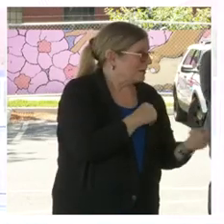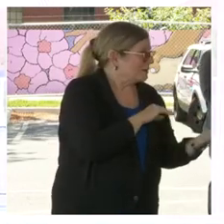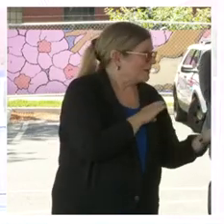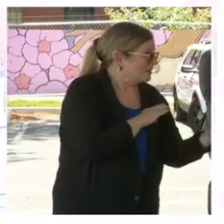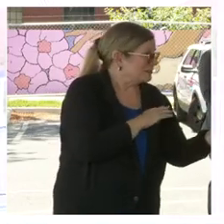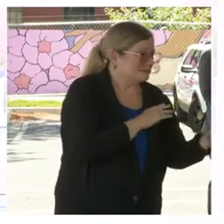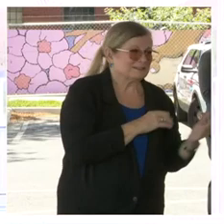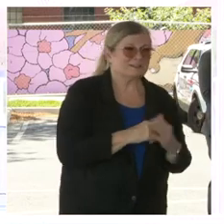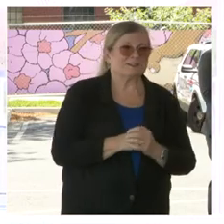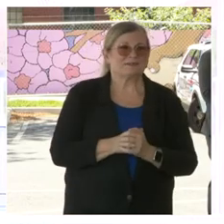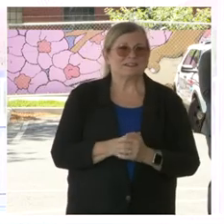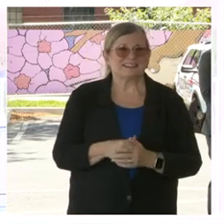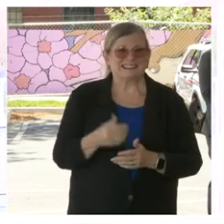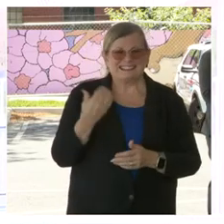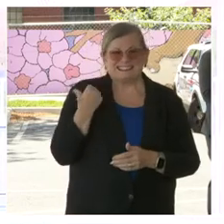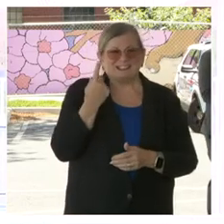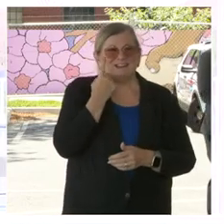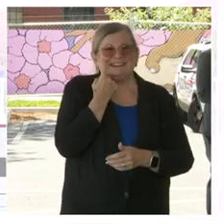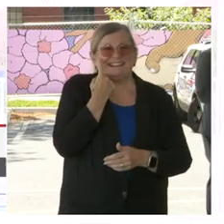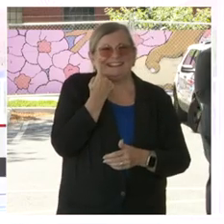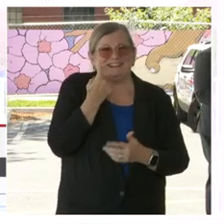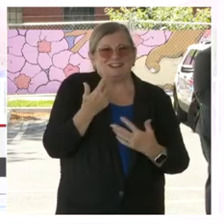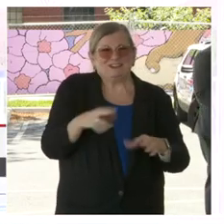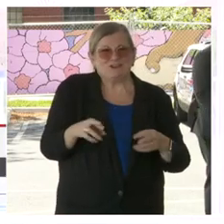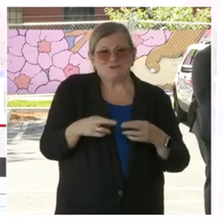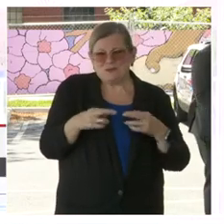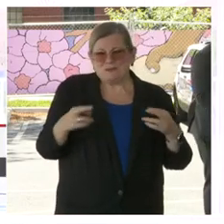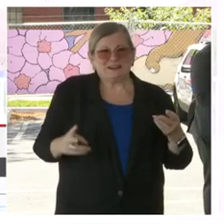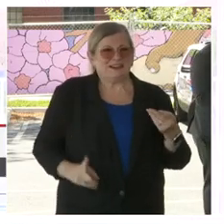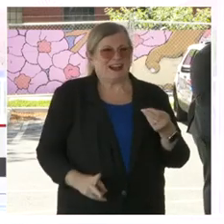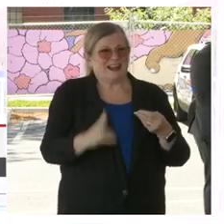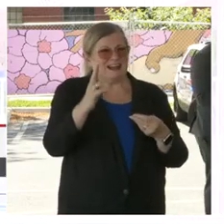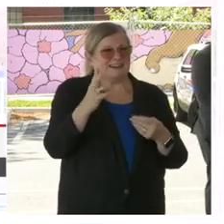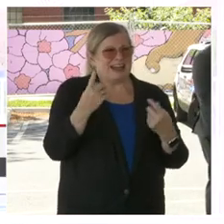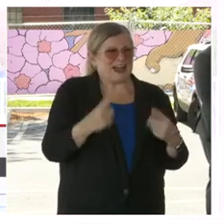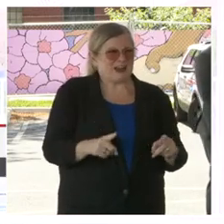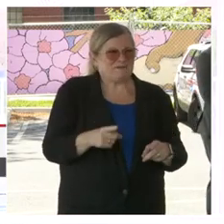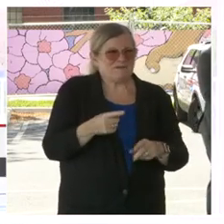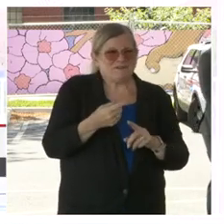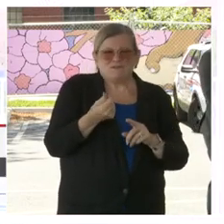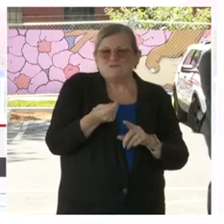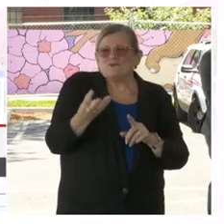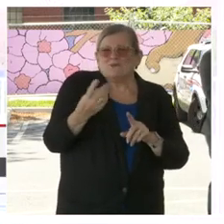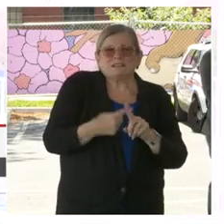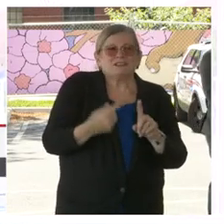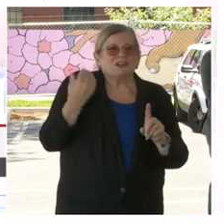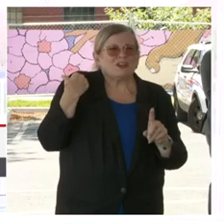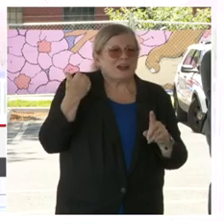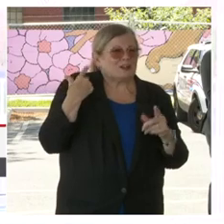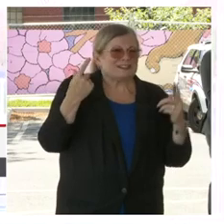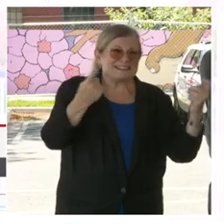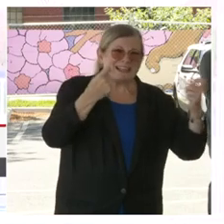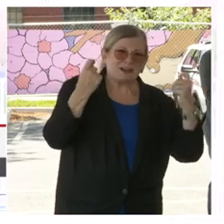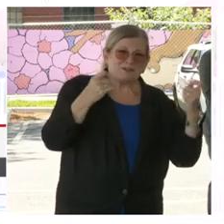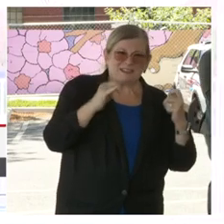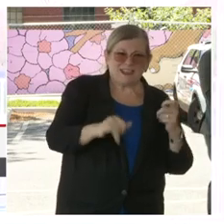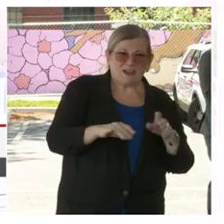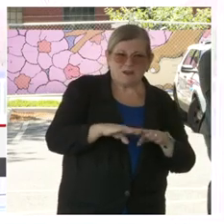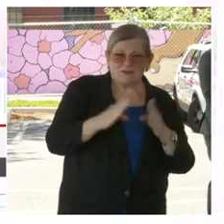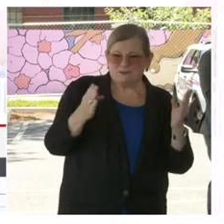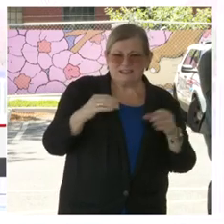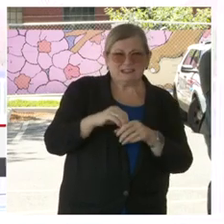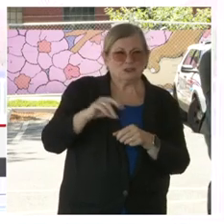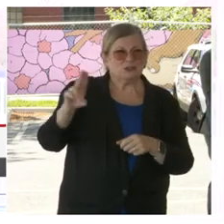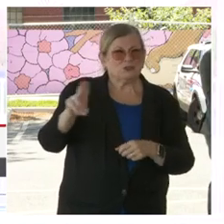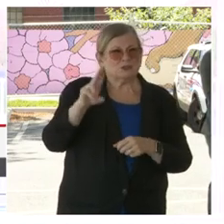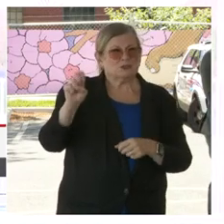last ceremony I got to be part of here on the St. E's campus. That event was celebrating the opening of the U.S. Coast Guard headquarters